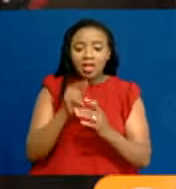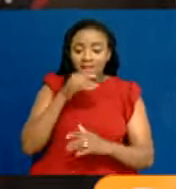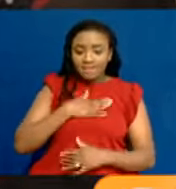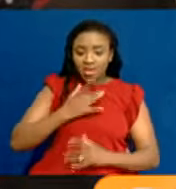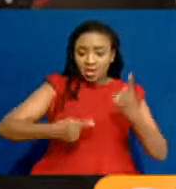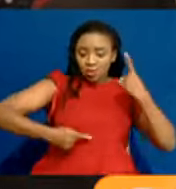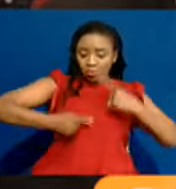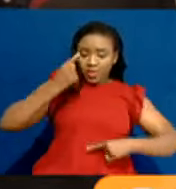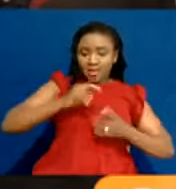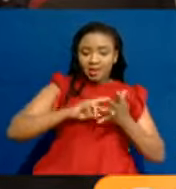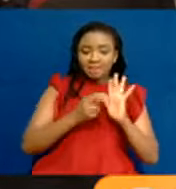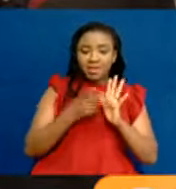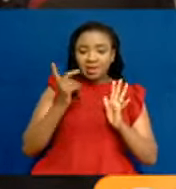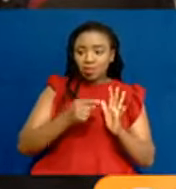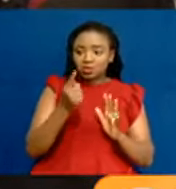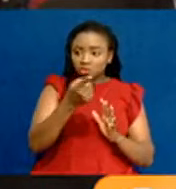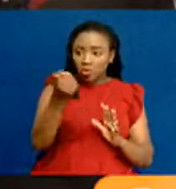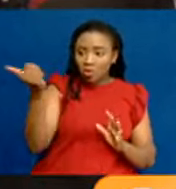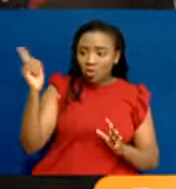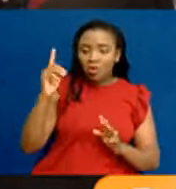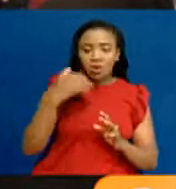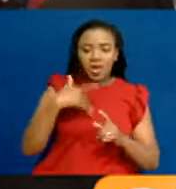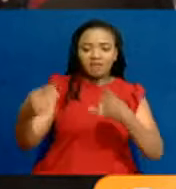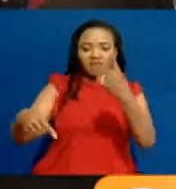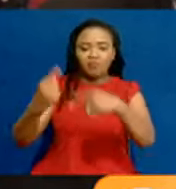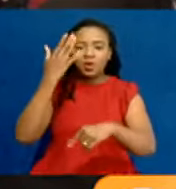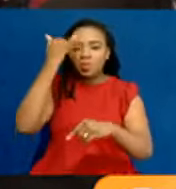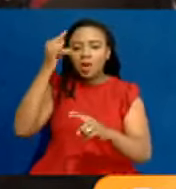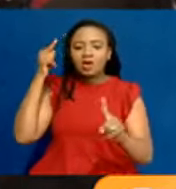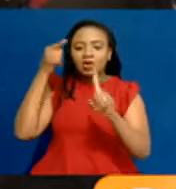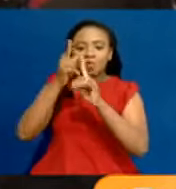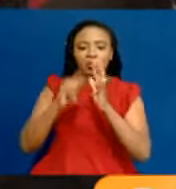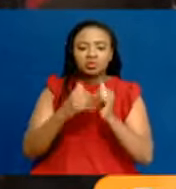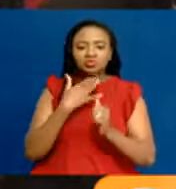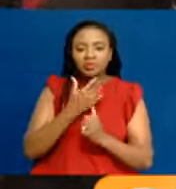belongs to each one of you who dare to dream of a better future for the constituency.